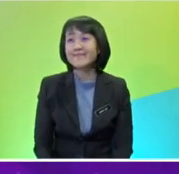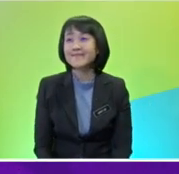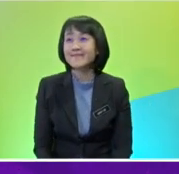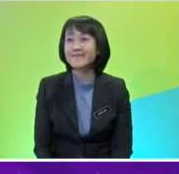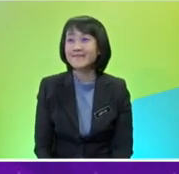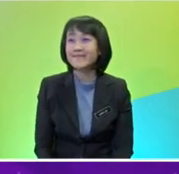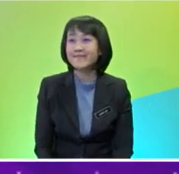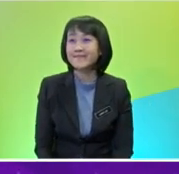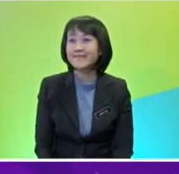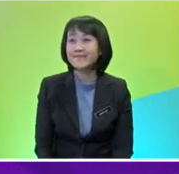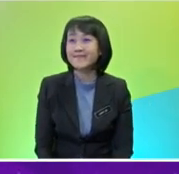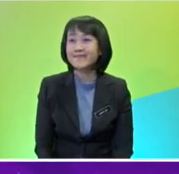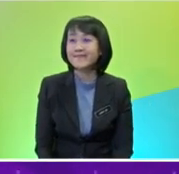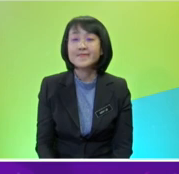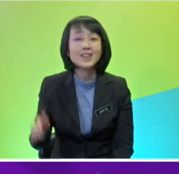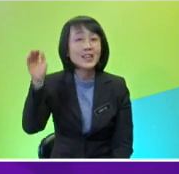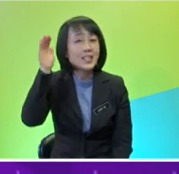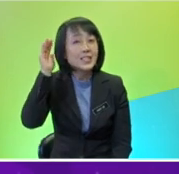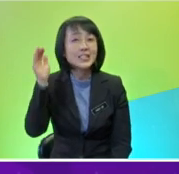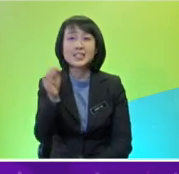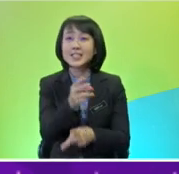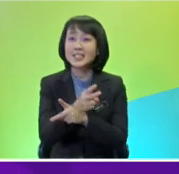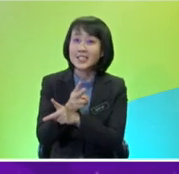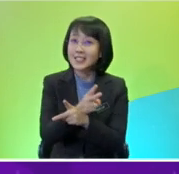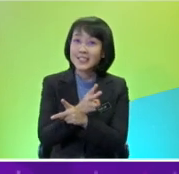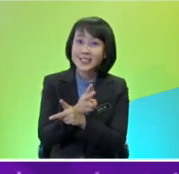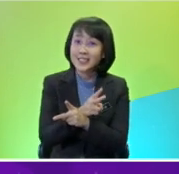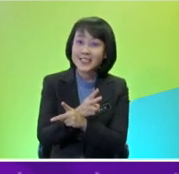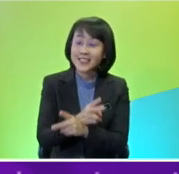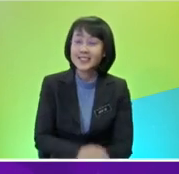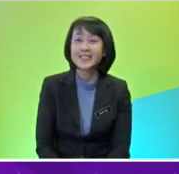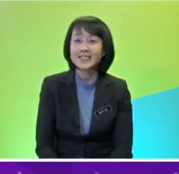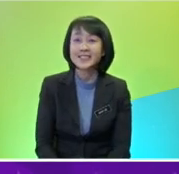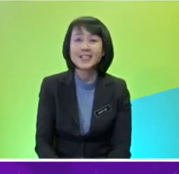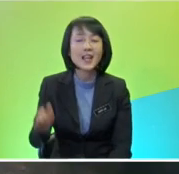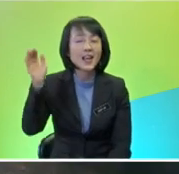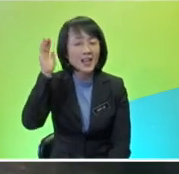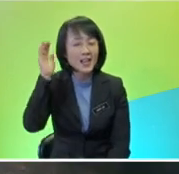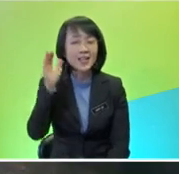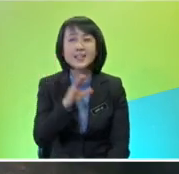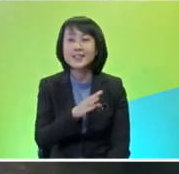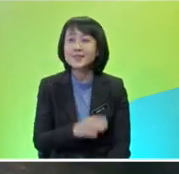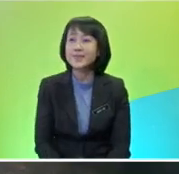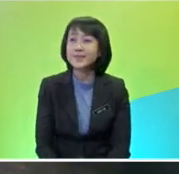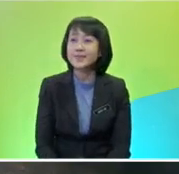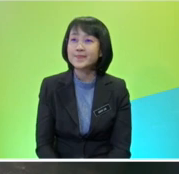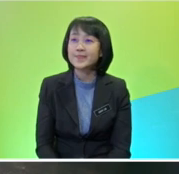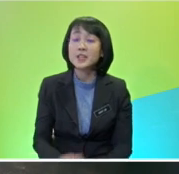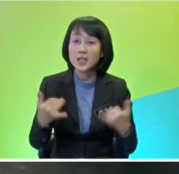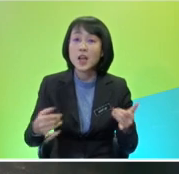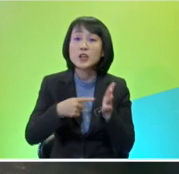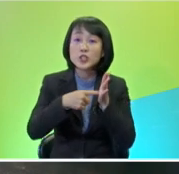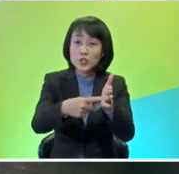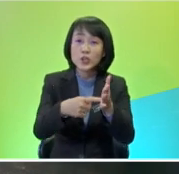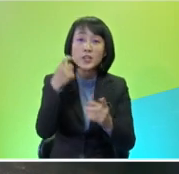Okay, so listen carefully. Remember, another listening activity, listen and respond. But this time around, they just have to show us